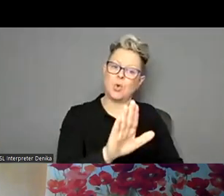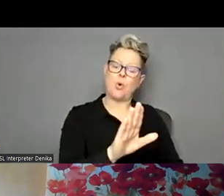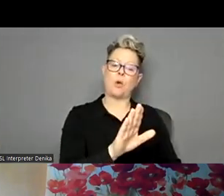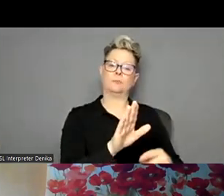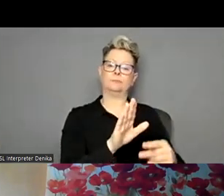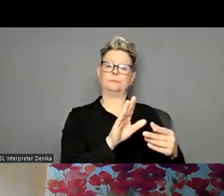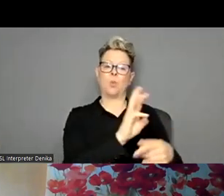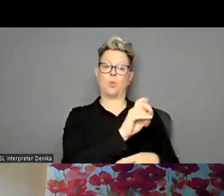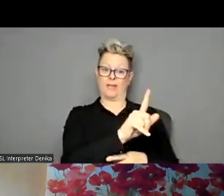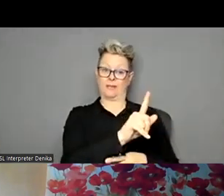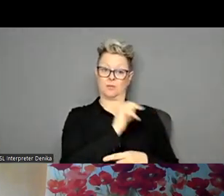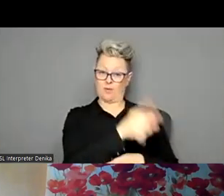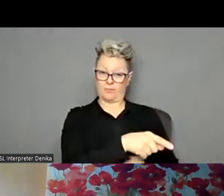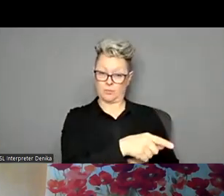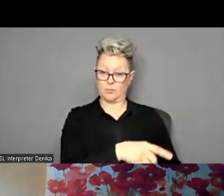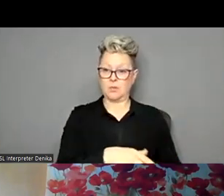not,